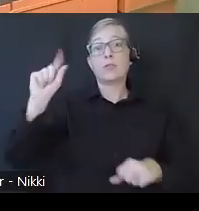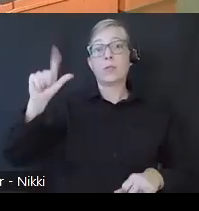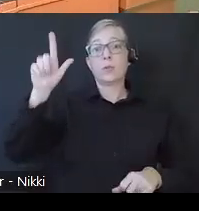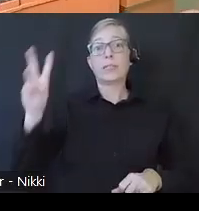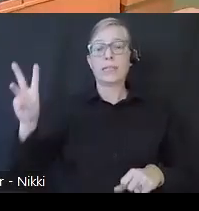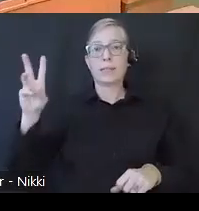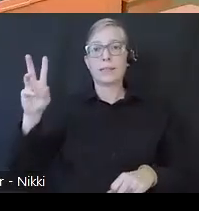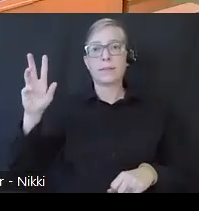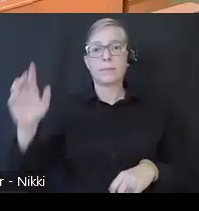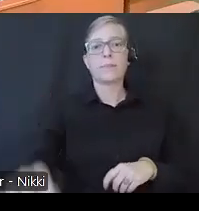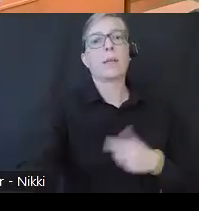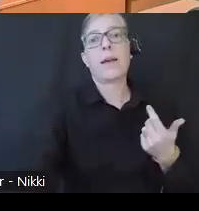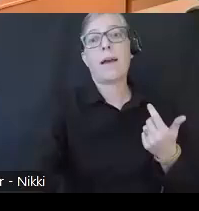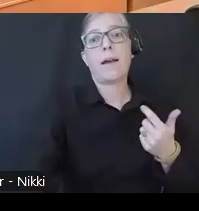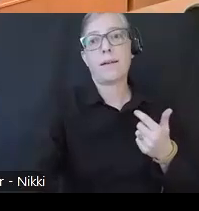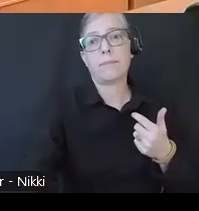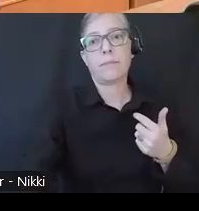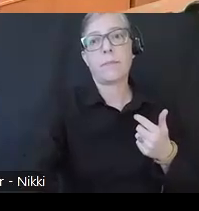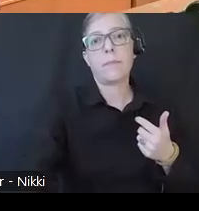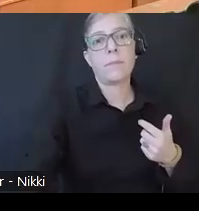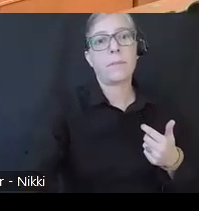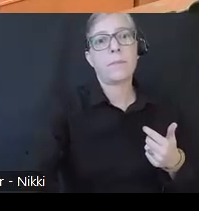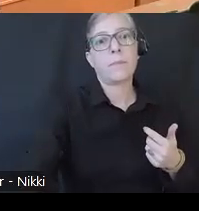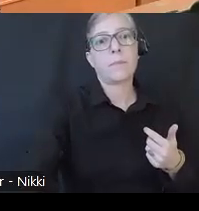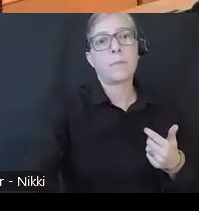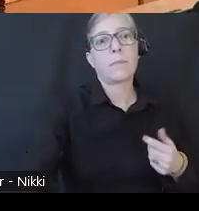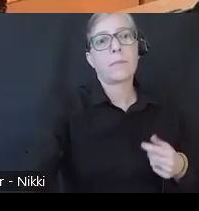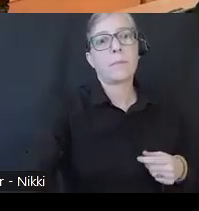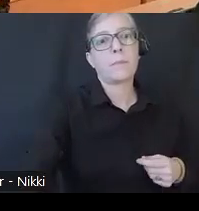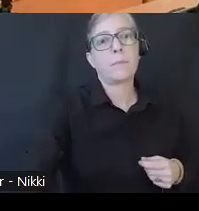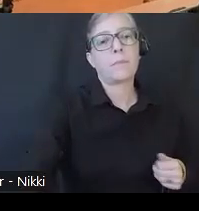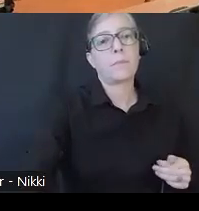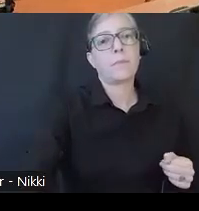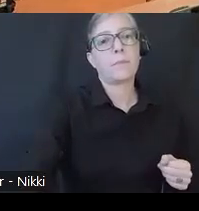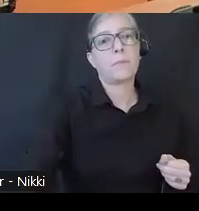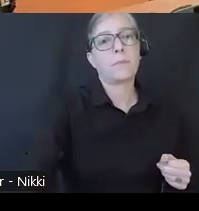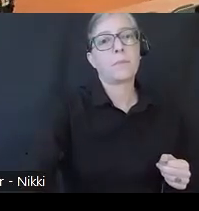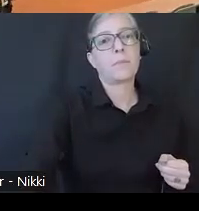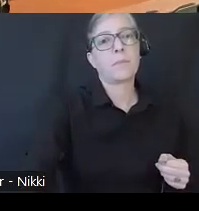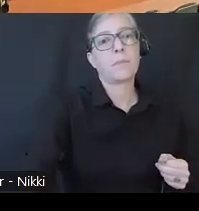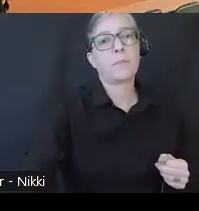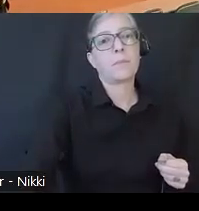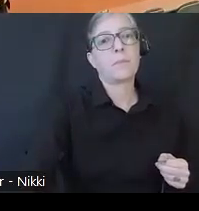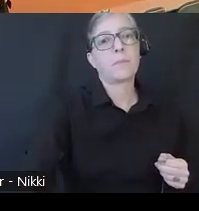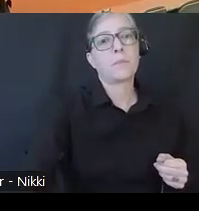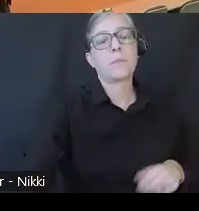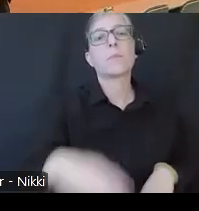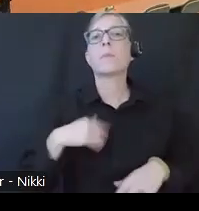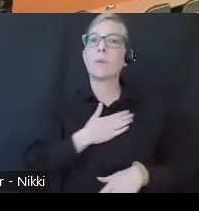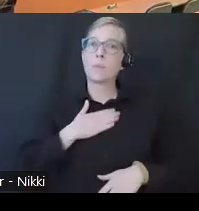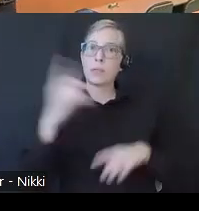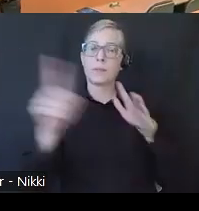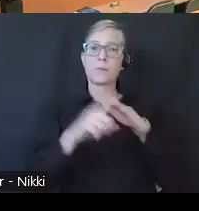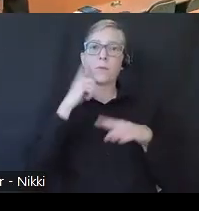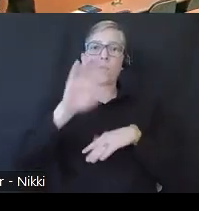falls on always Thanksgiving week and Christmas week. But please come to all the other grand rounds, which start next week.